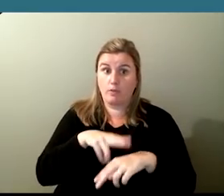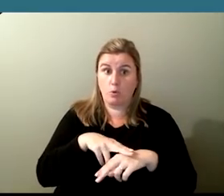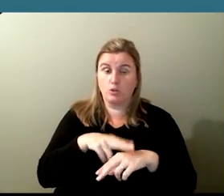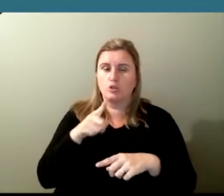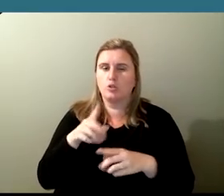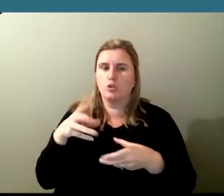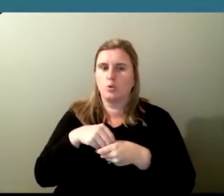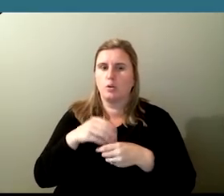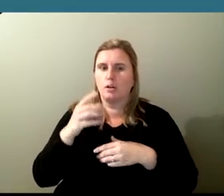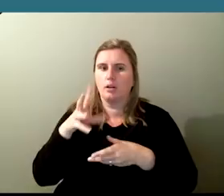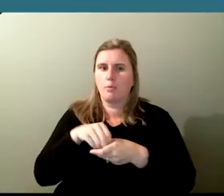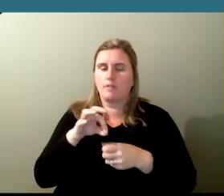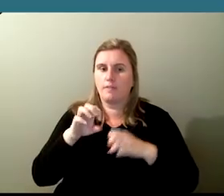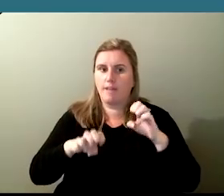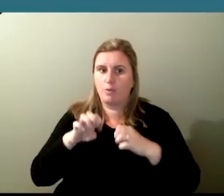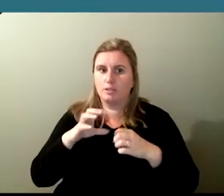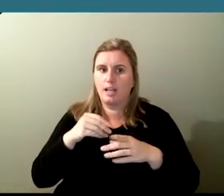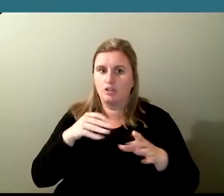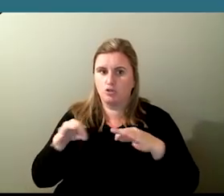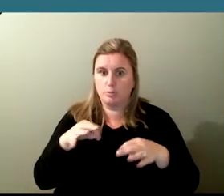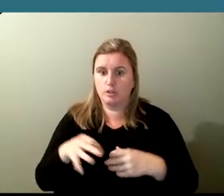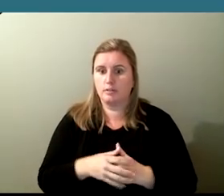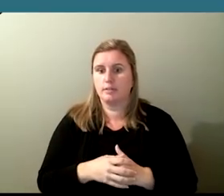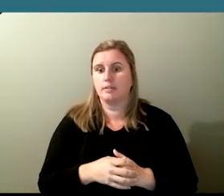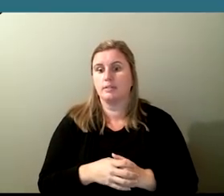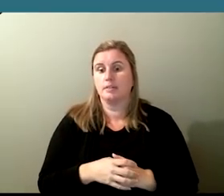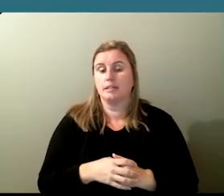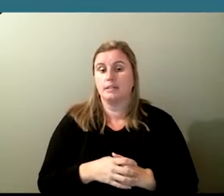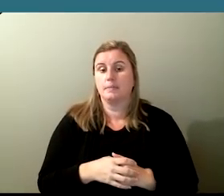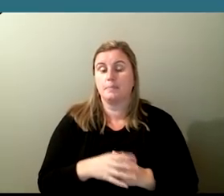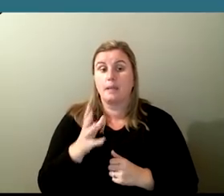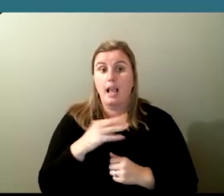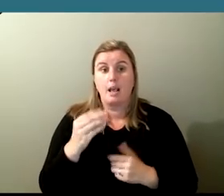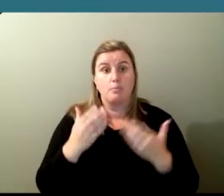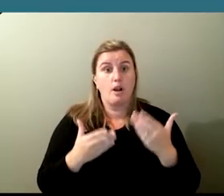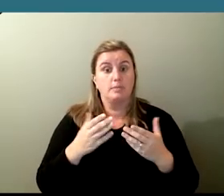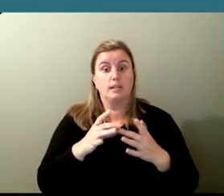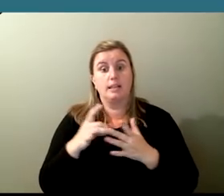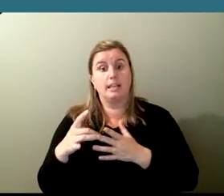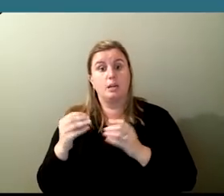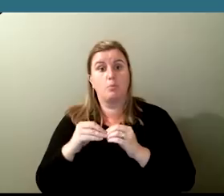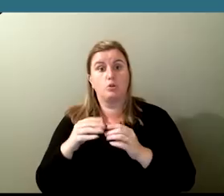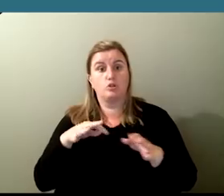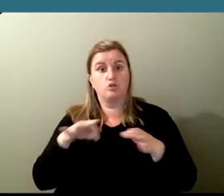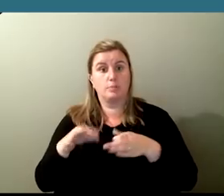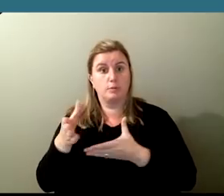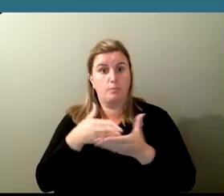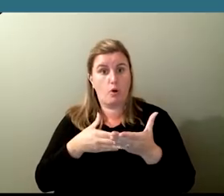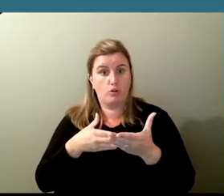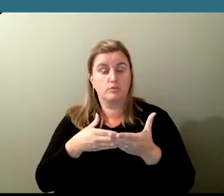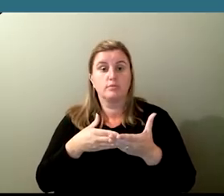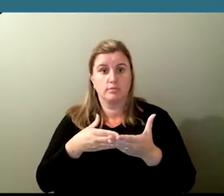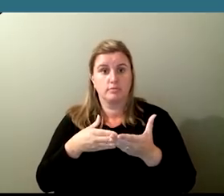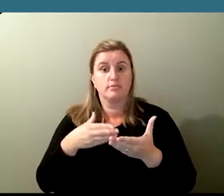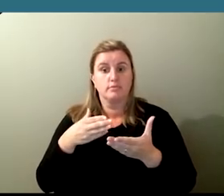including components of evaluation and description. And, you know, perhaps leaning more towards the descriptive part, you know, so